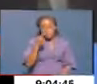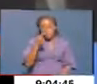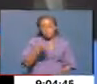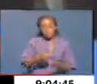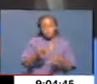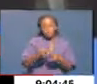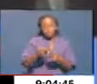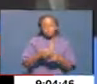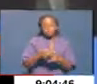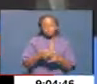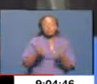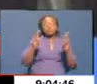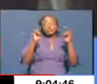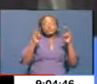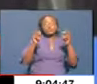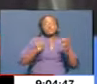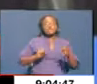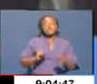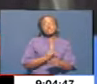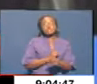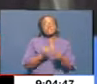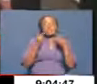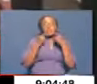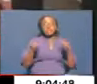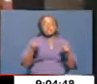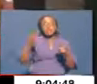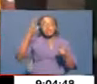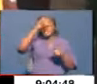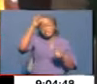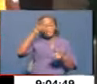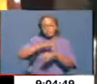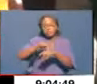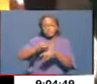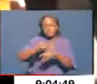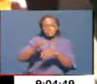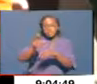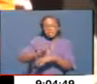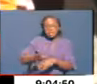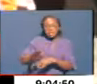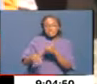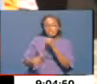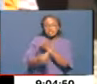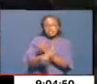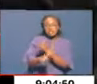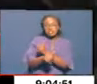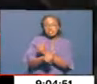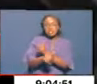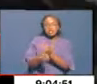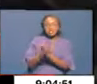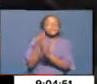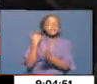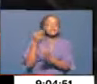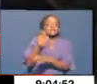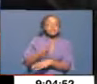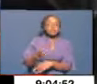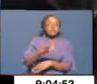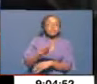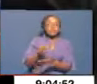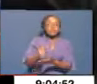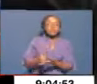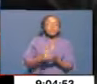a motion in the Senate to declare the Laikipia Nature Conservancy as dangerous and a crime zone.